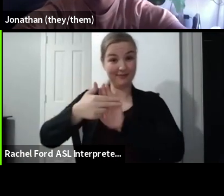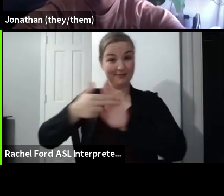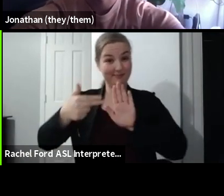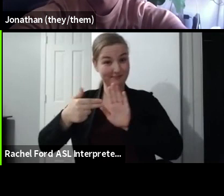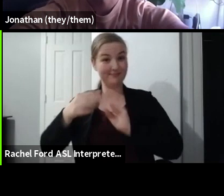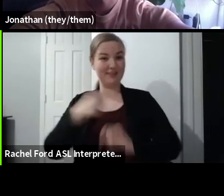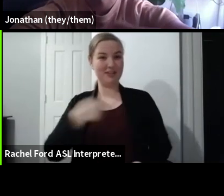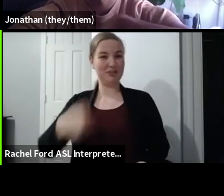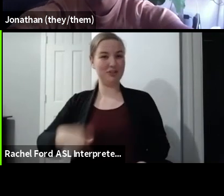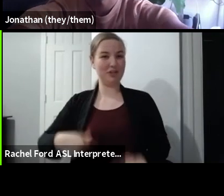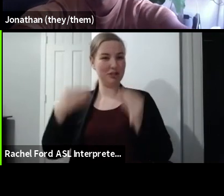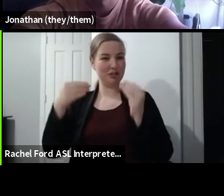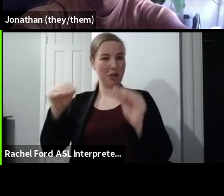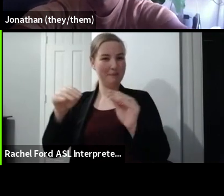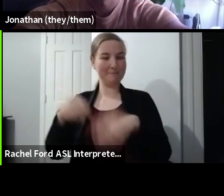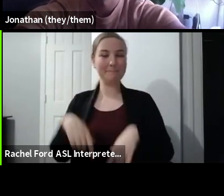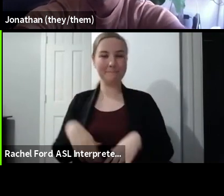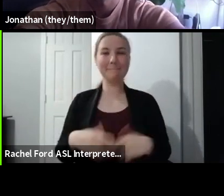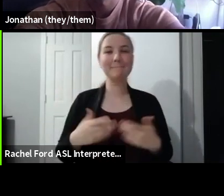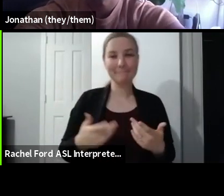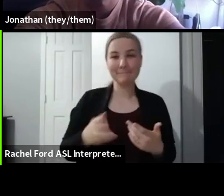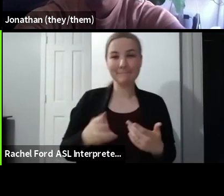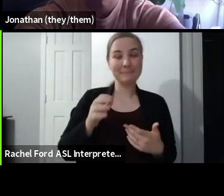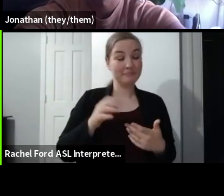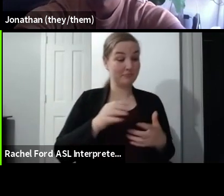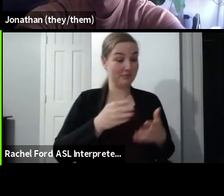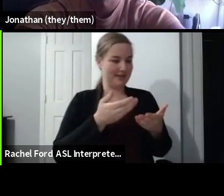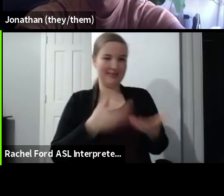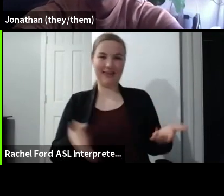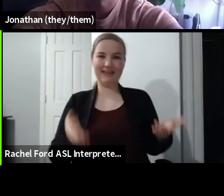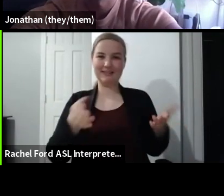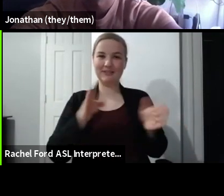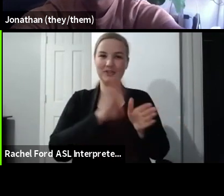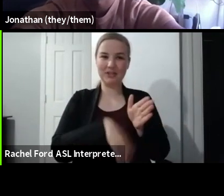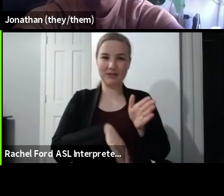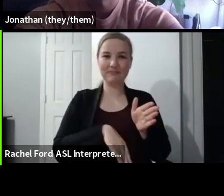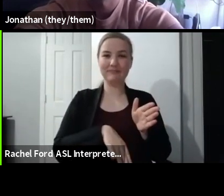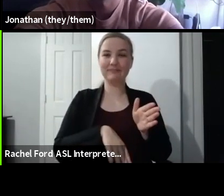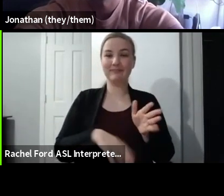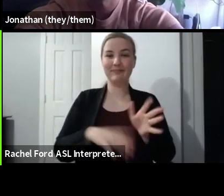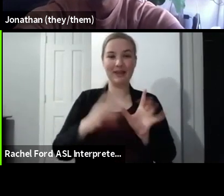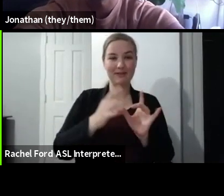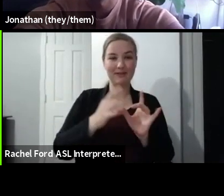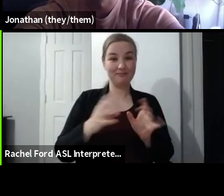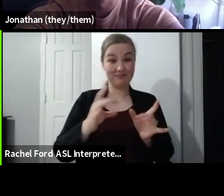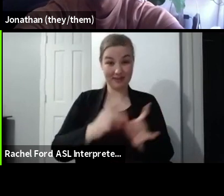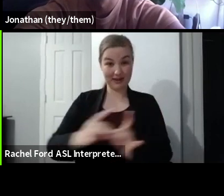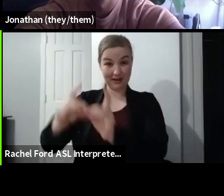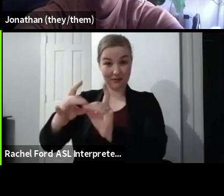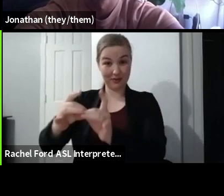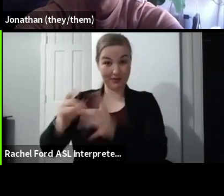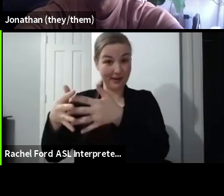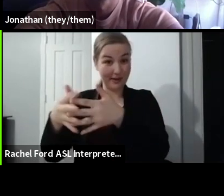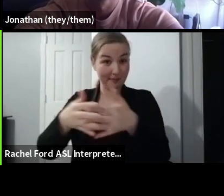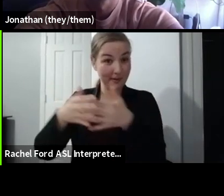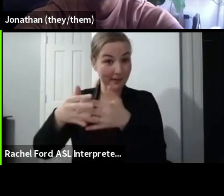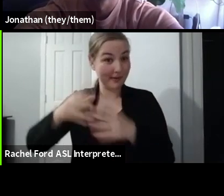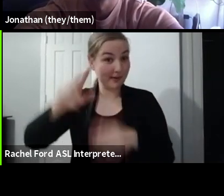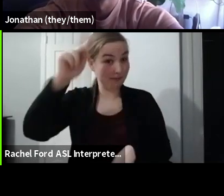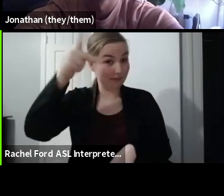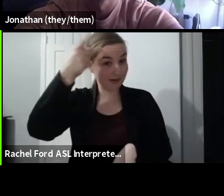And stirring that up with some American politics and stirring that up with